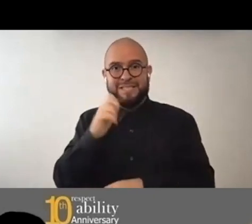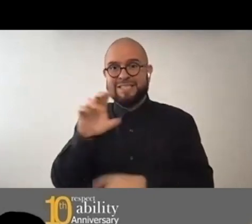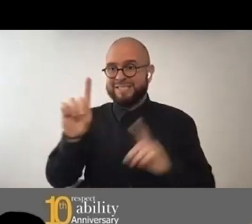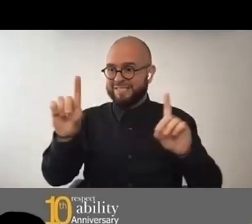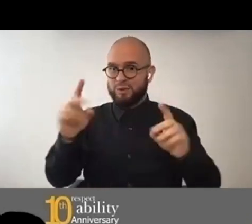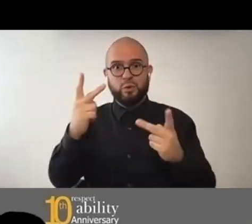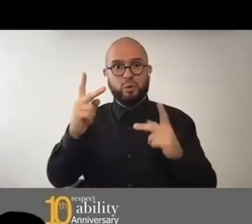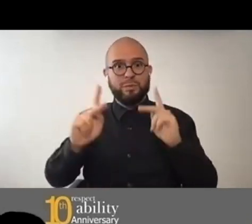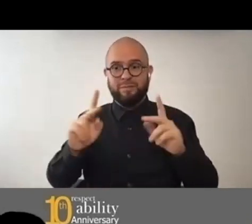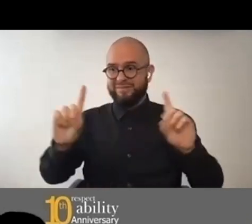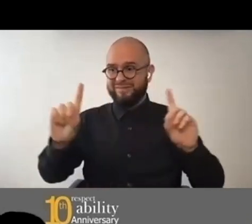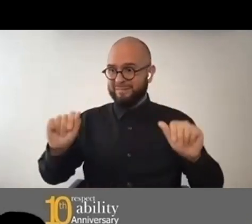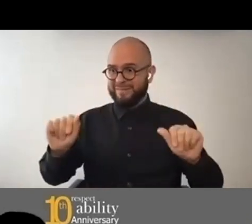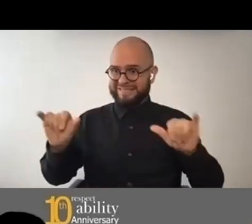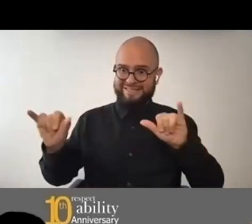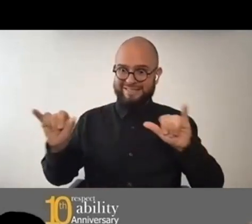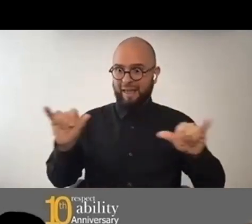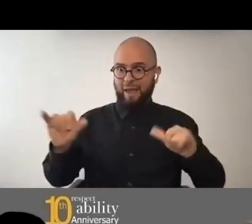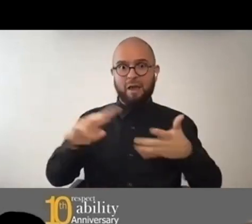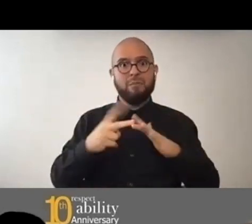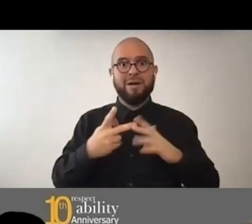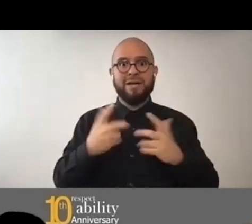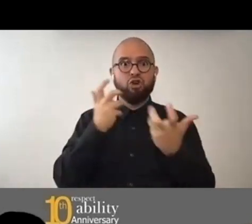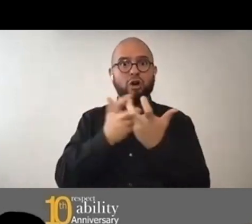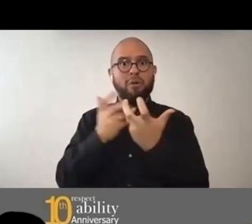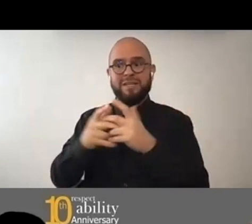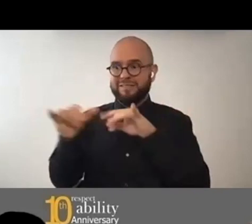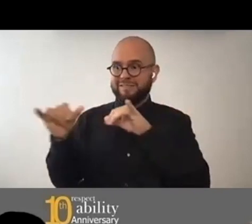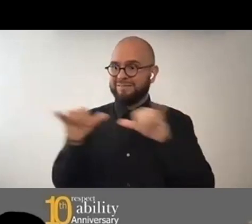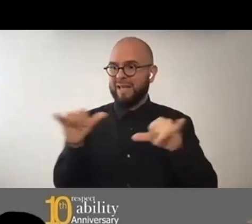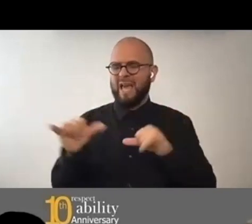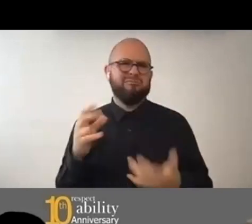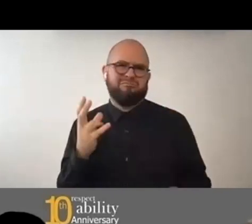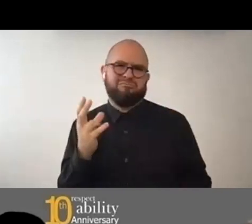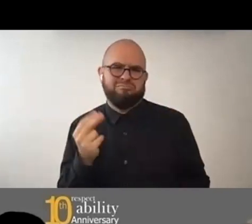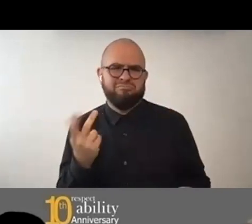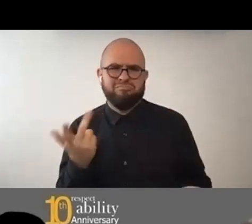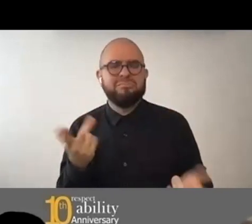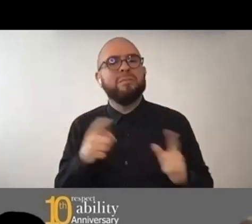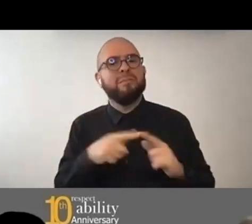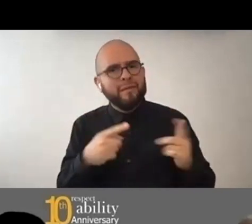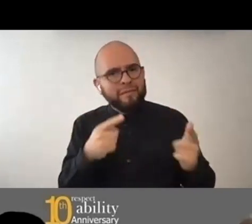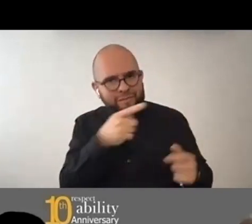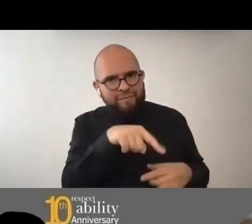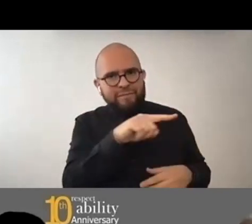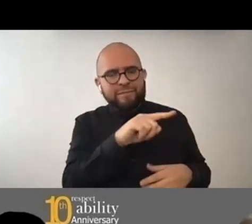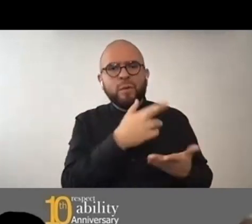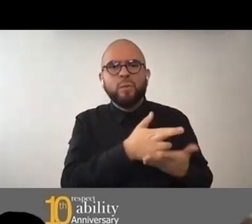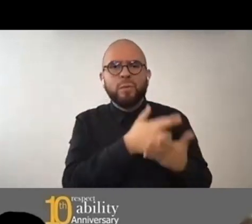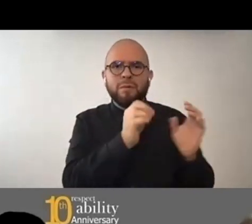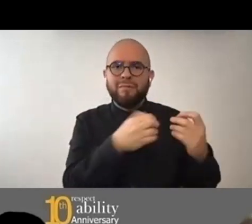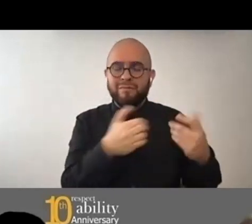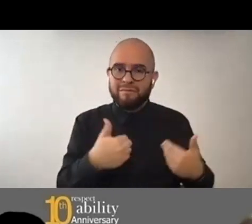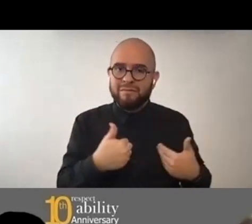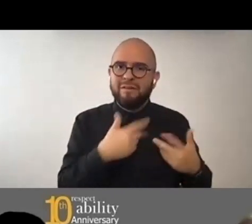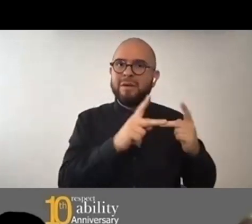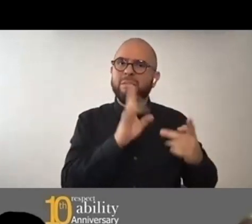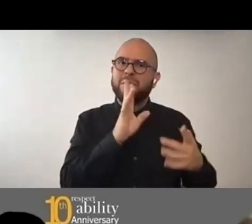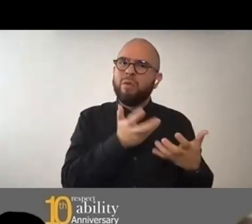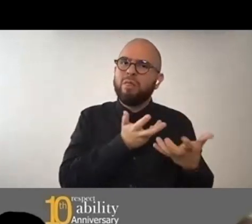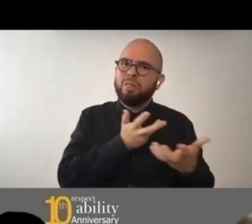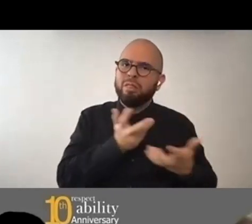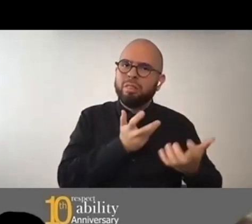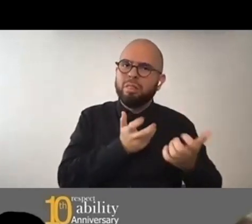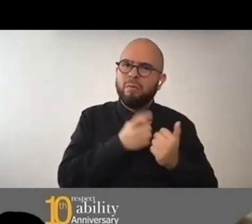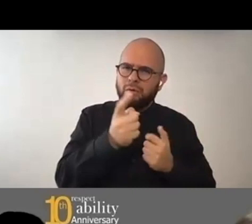but there are a lot of very creative people out there who will trial with you. Leading to that, I want to suggest to people that the